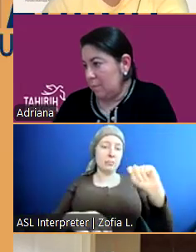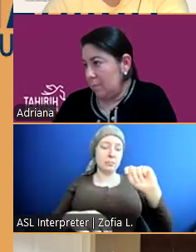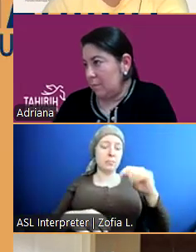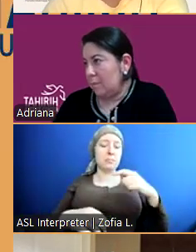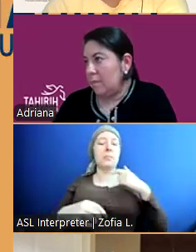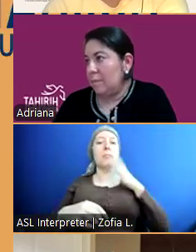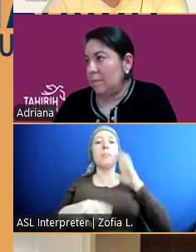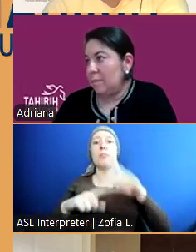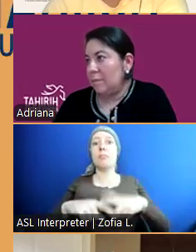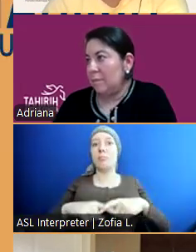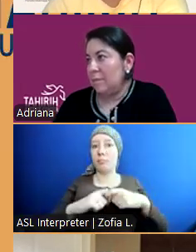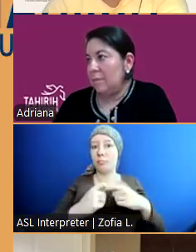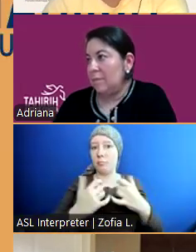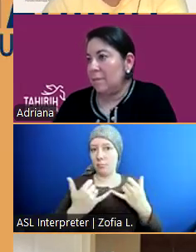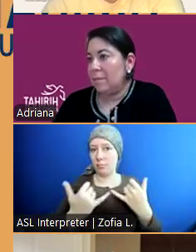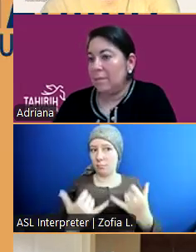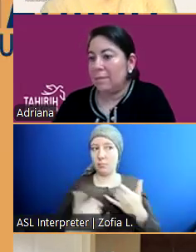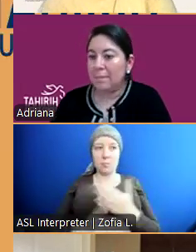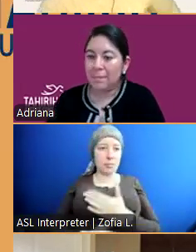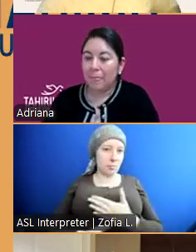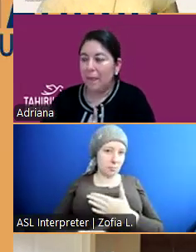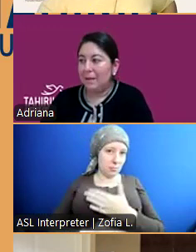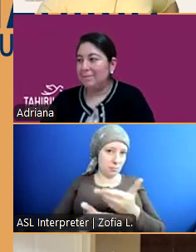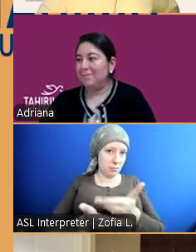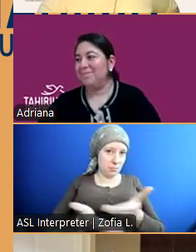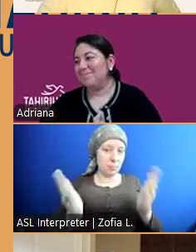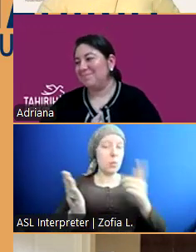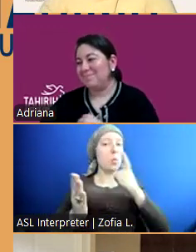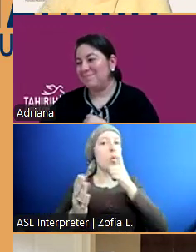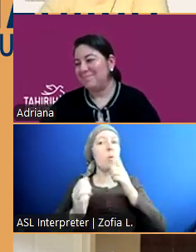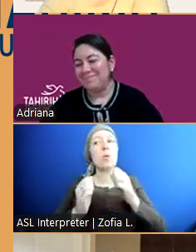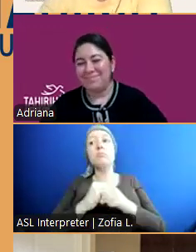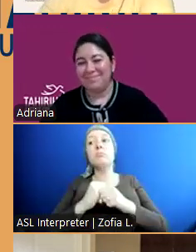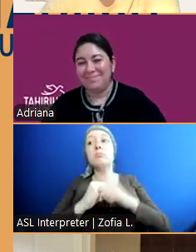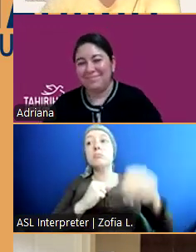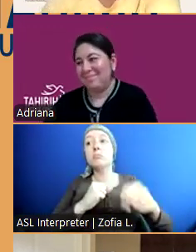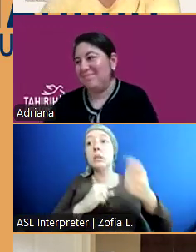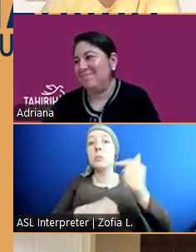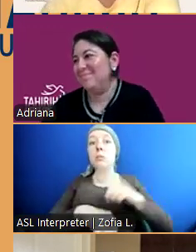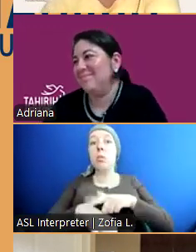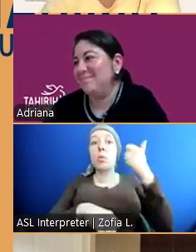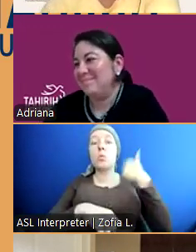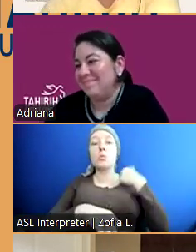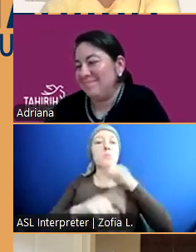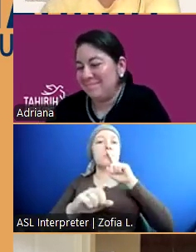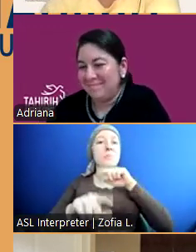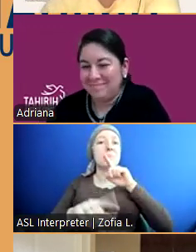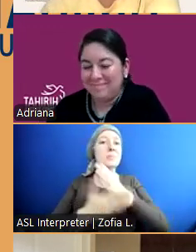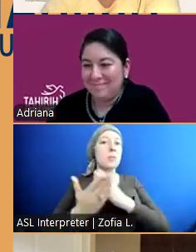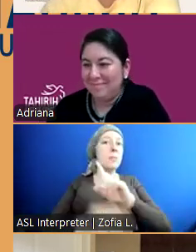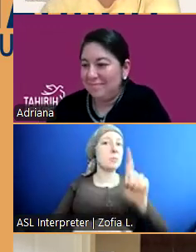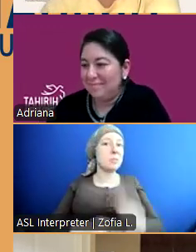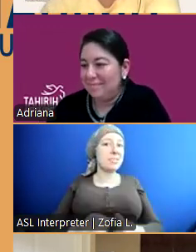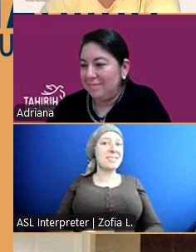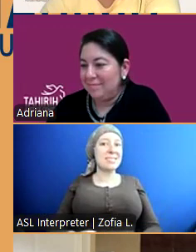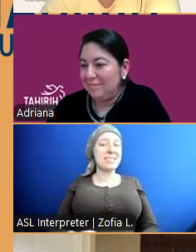we'll pause now and appreciate all of you who are staying with us a little bit longer so that we can answer some